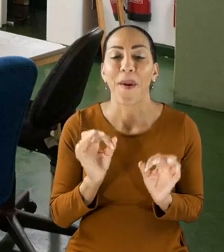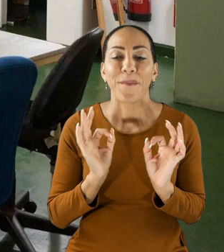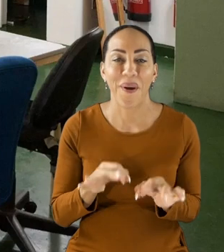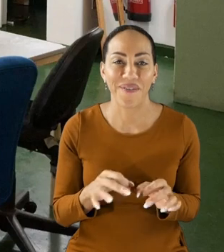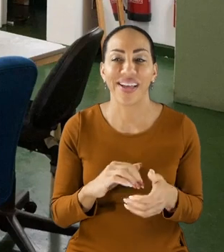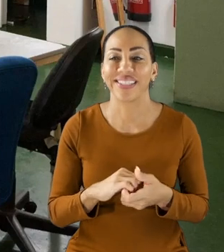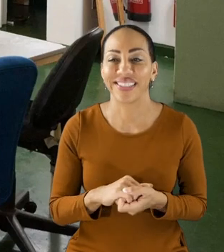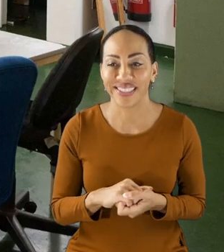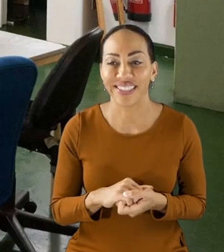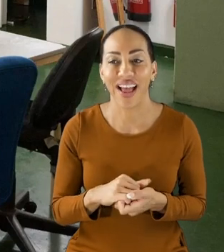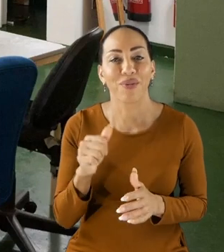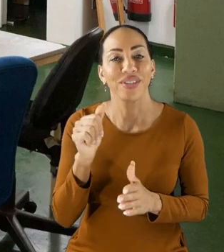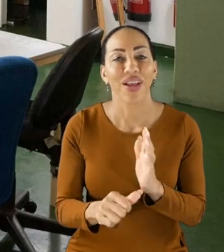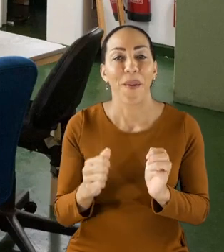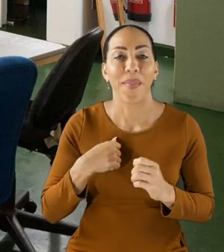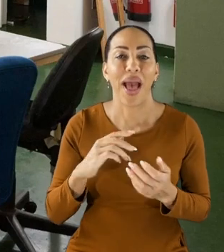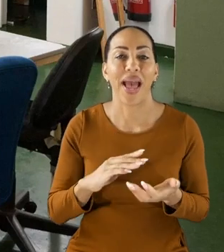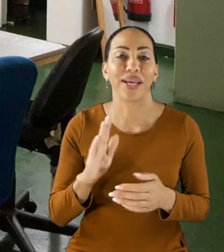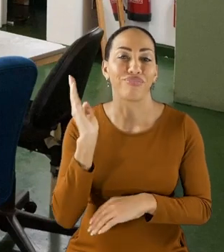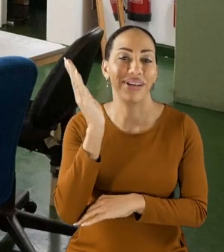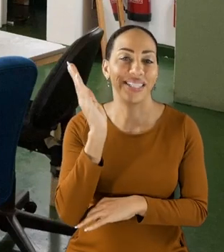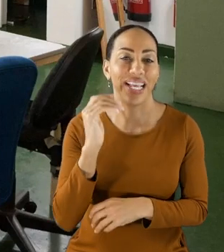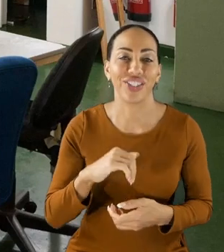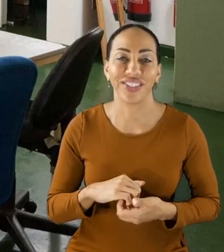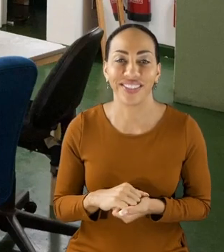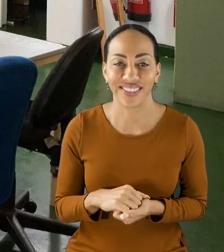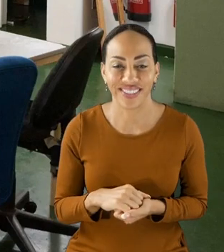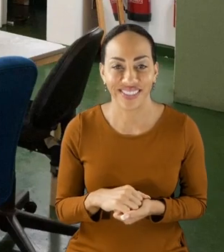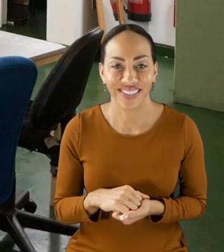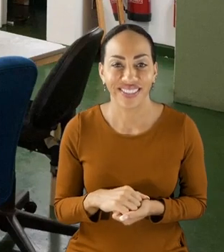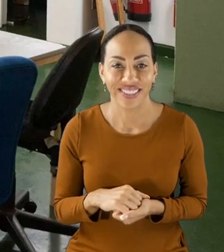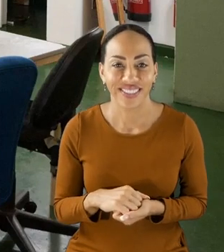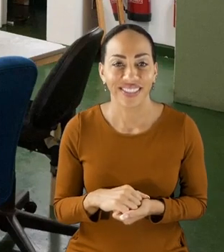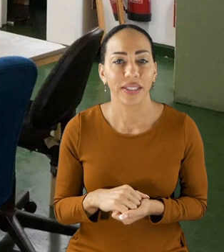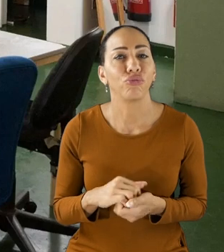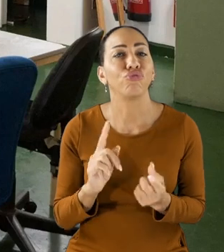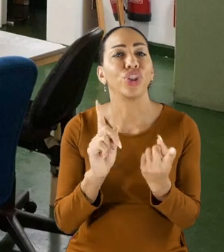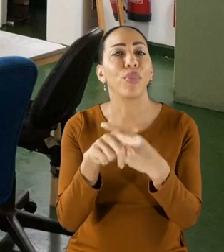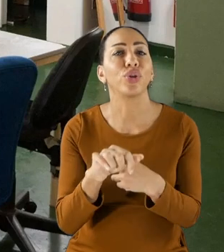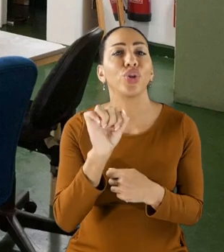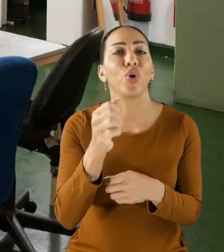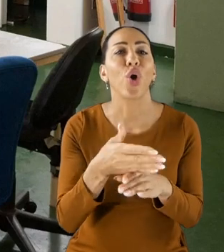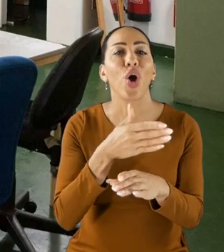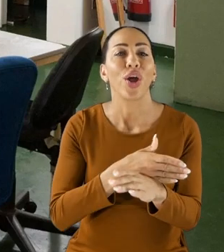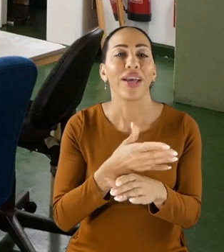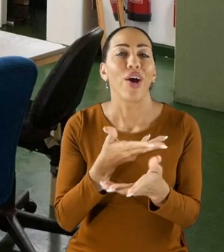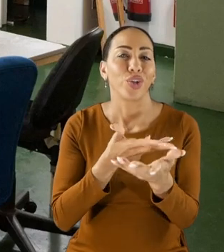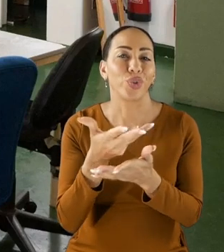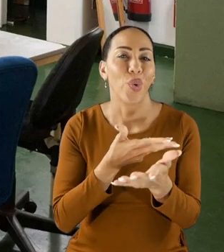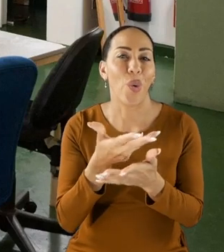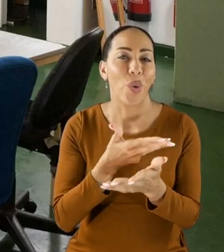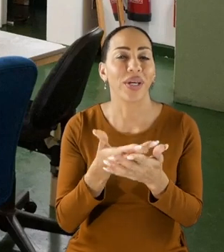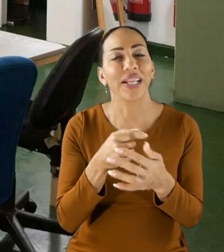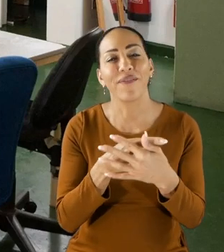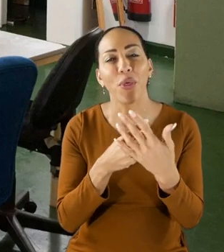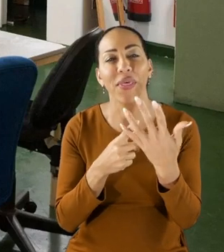Good. Okay, that's perfect then. In which case, Jamie, I'm going to give my presentation sort of in in response to your earlier talk, and